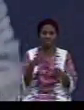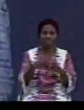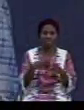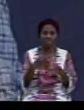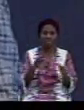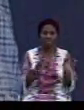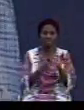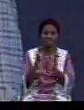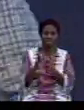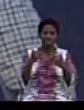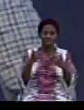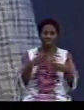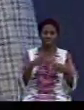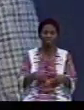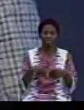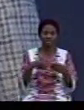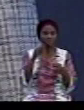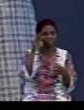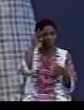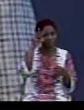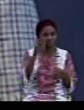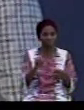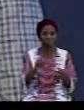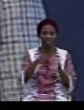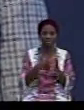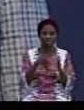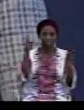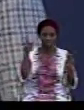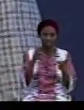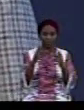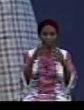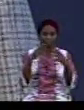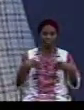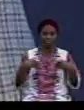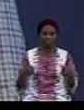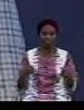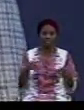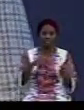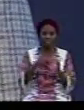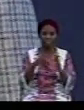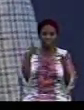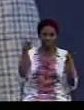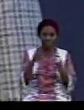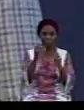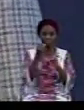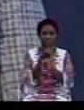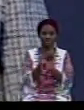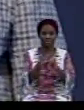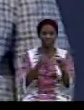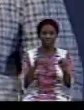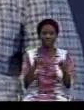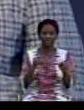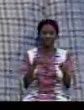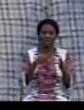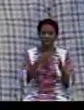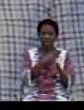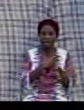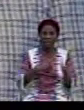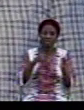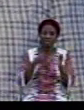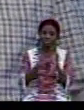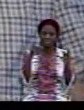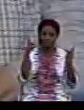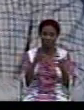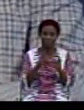given him this perfect soundness, this perfect salvation, and this perfect eternal